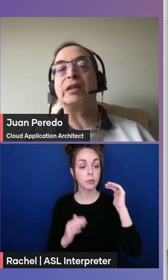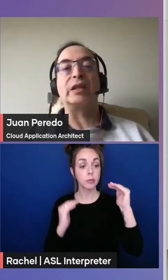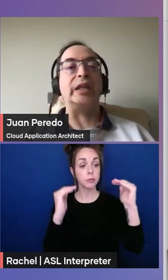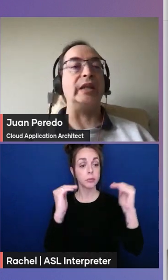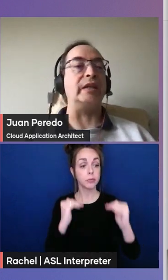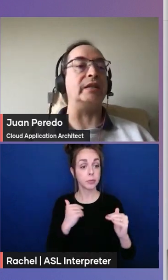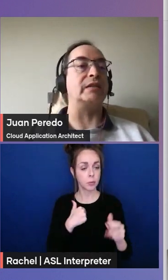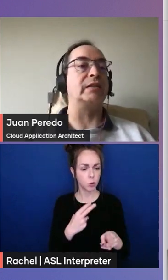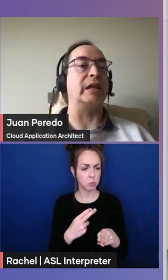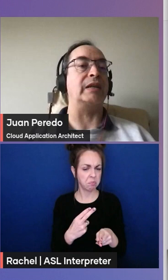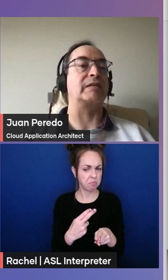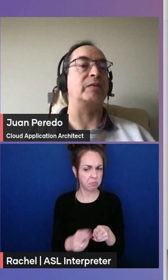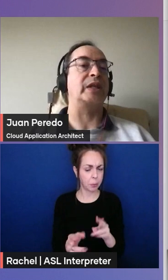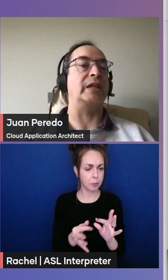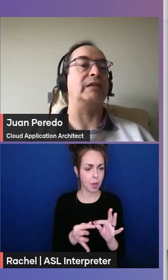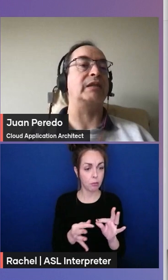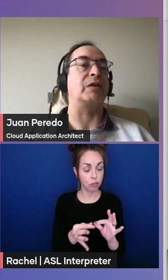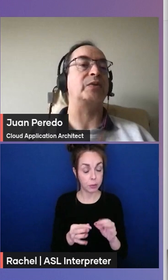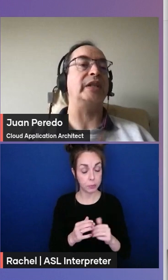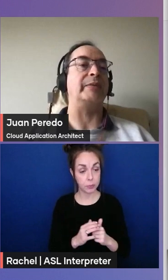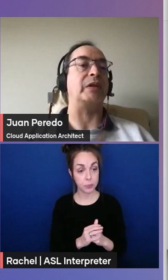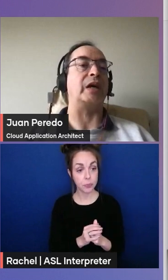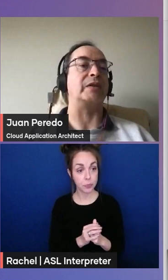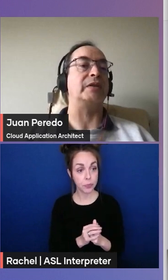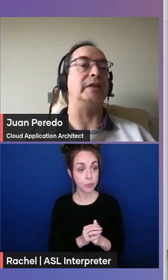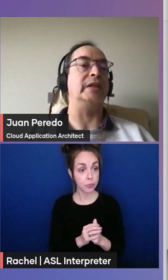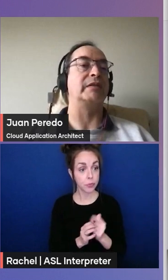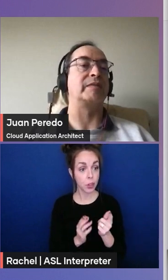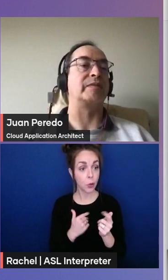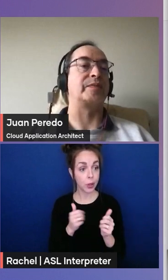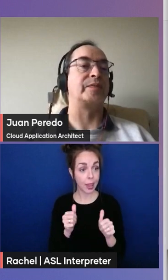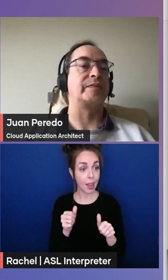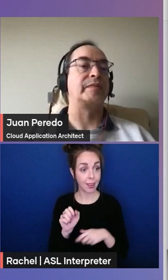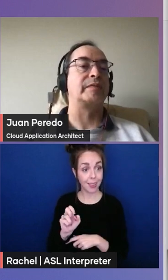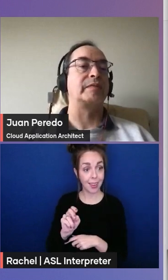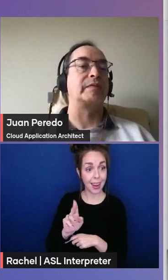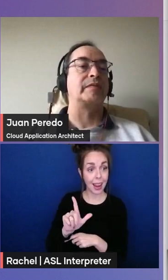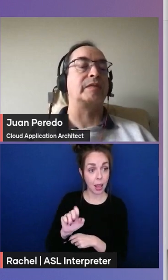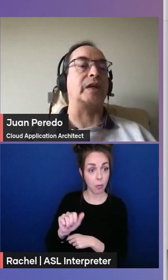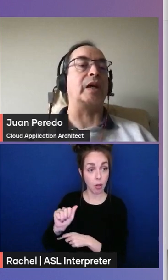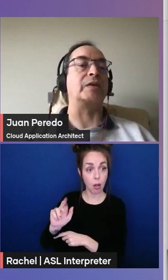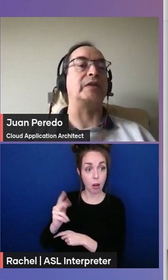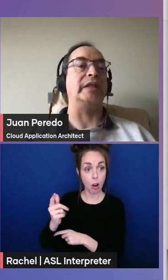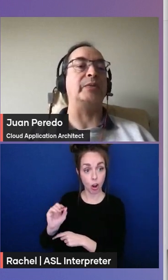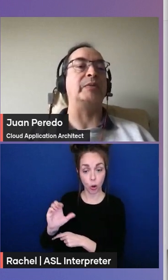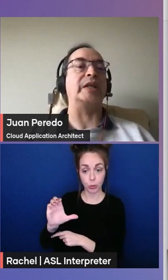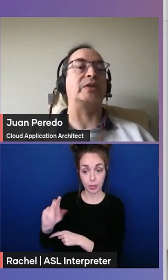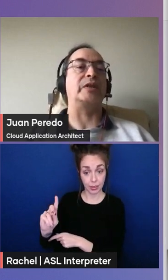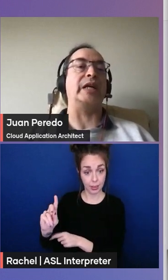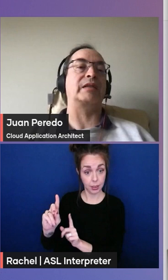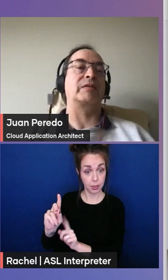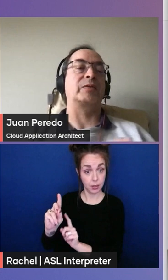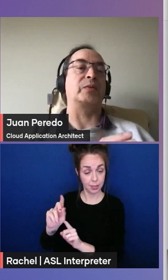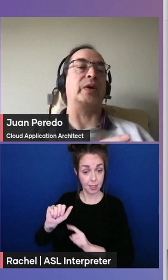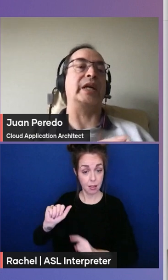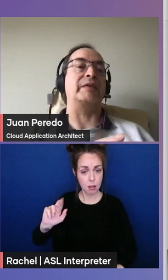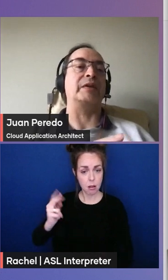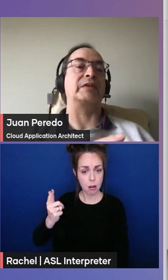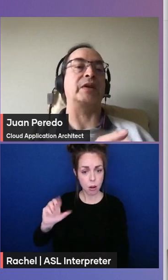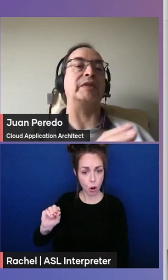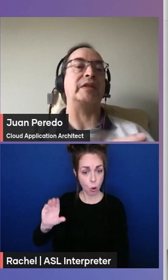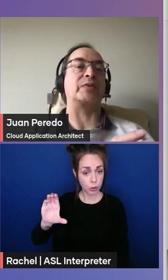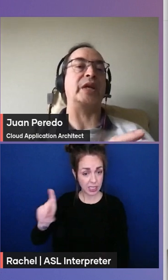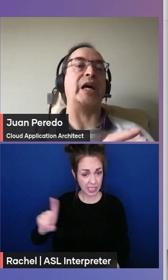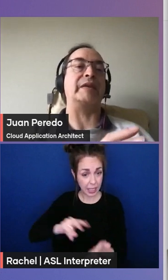mention is that we can also enable Argo CD. Argo CD will make sure that